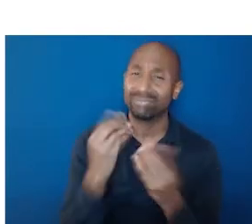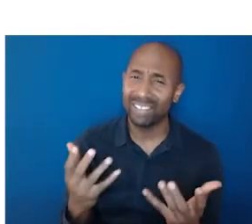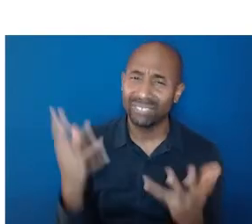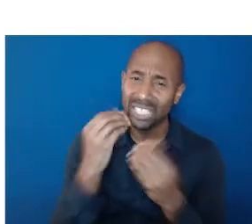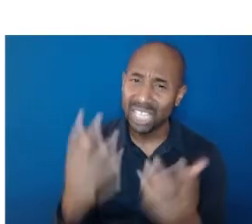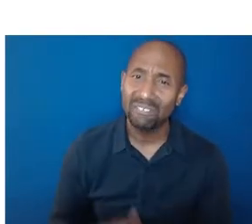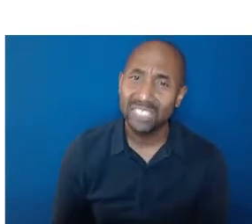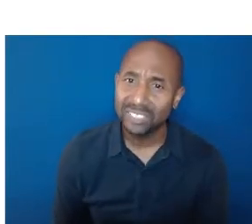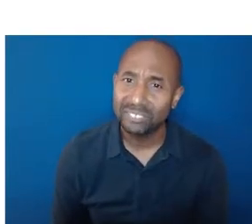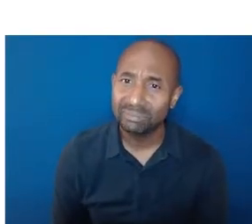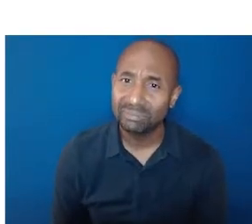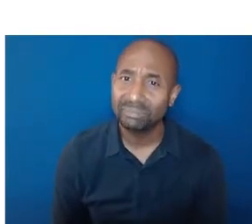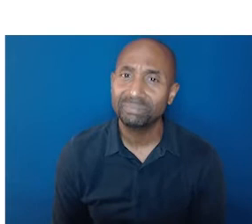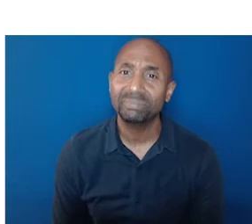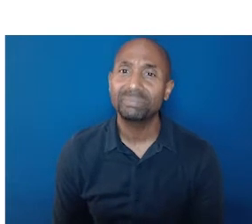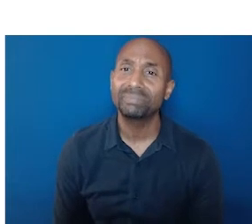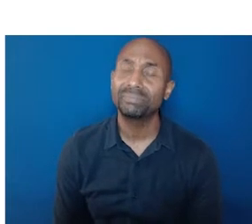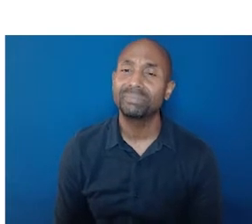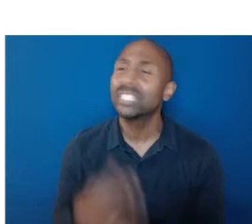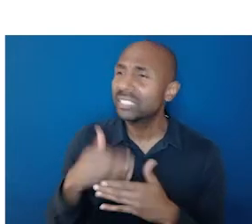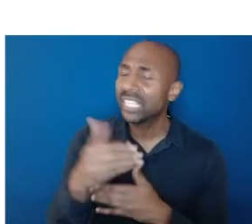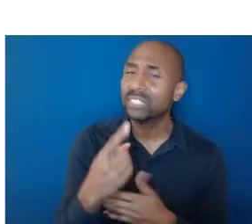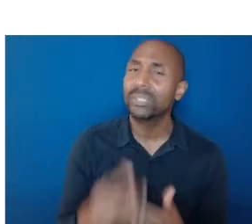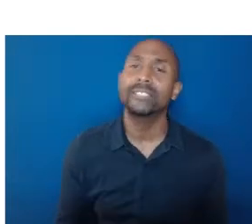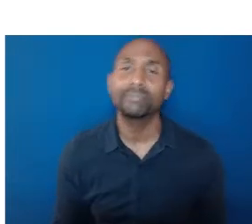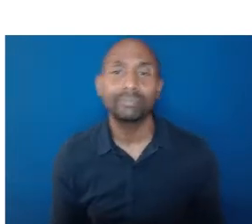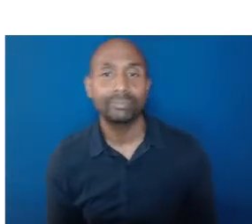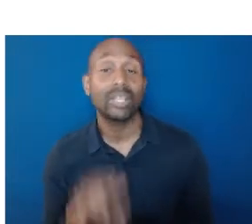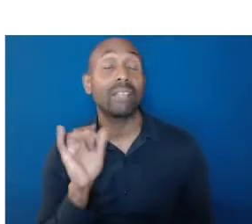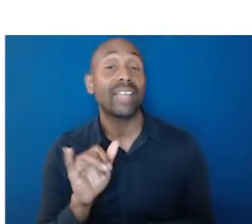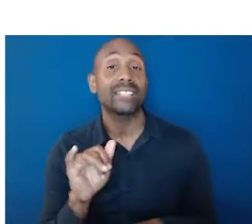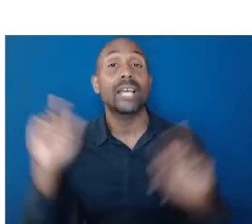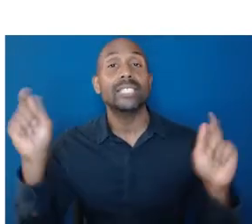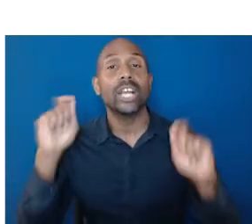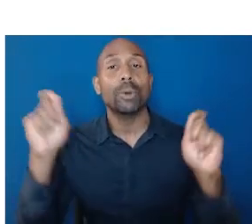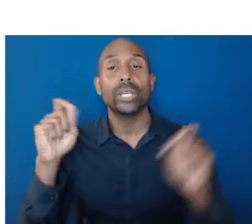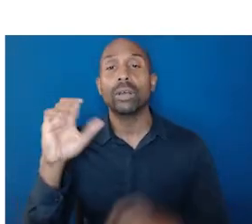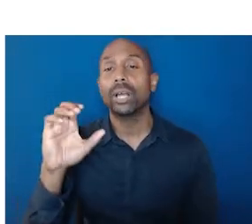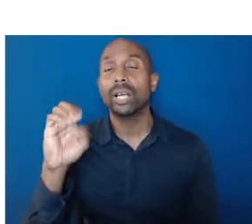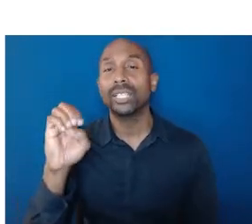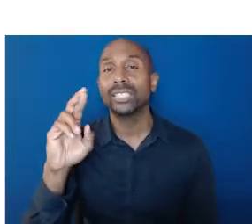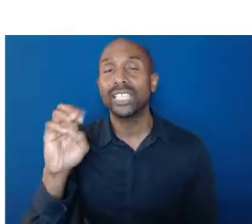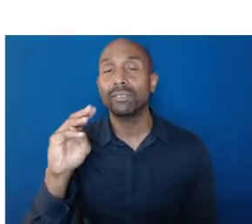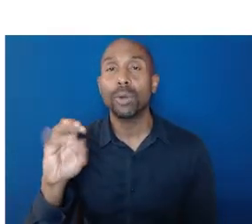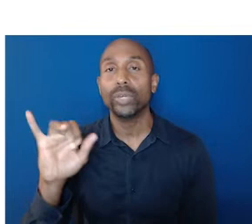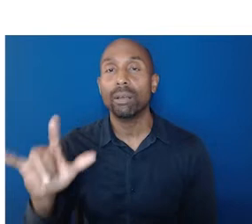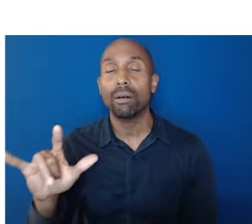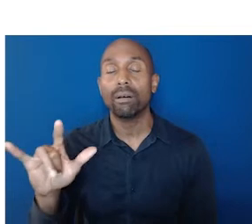That also is that's a ceremonial piece that I created. It's a 4-foot